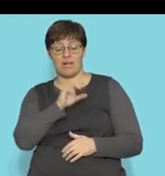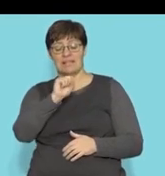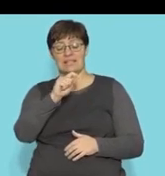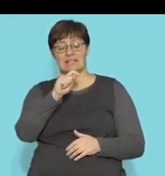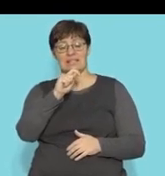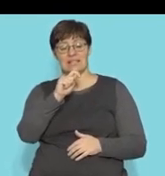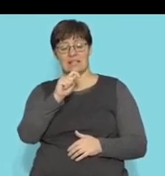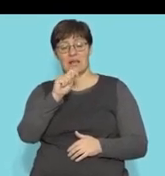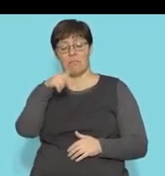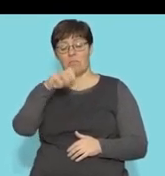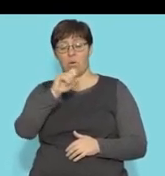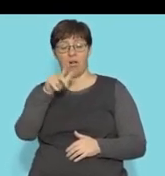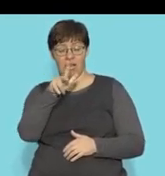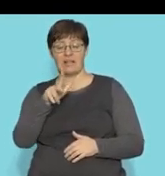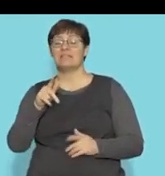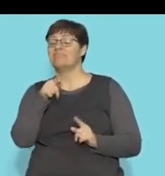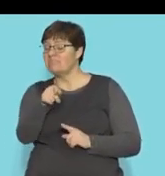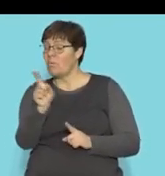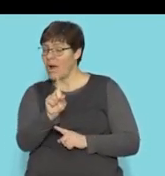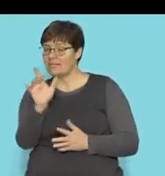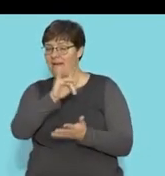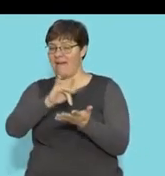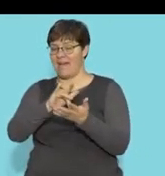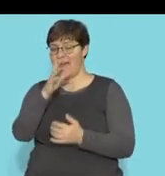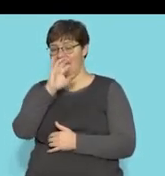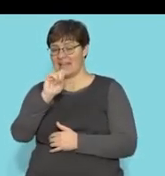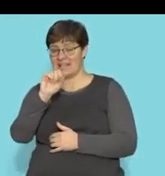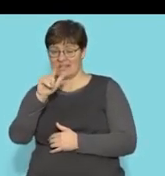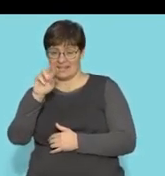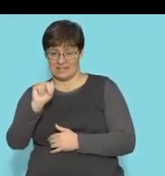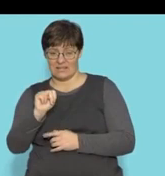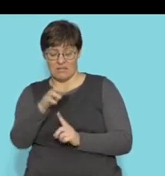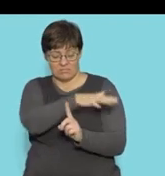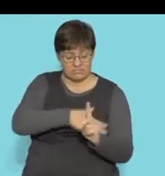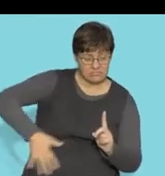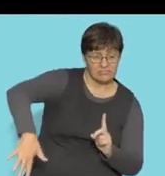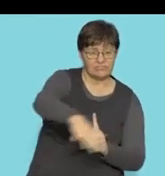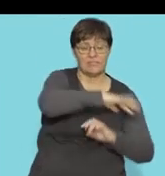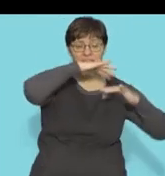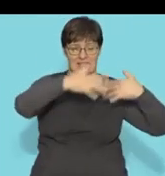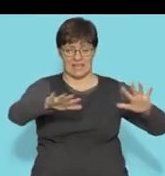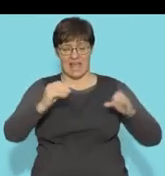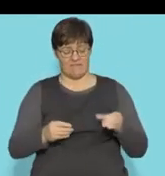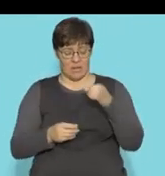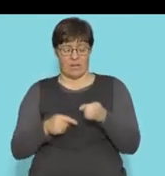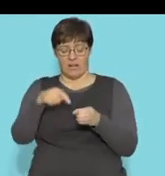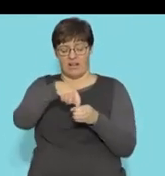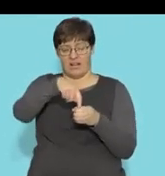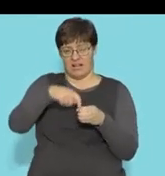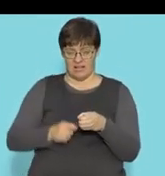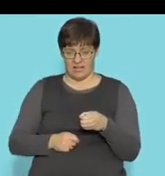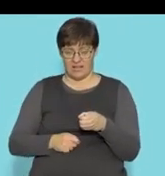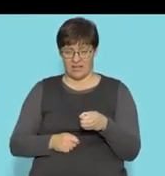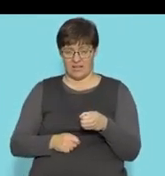St. Paul's is an island, and there's sea all around. And then there is